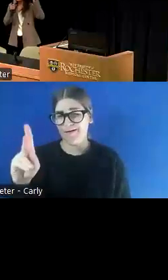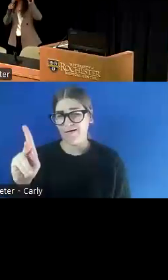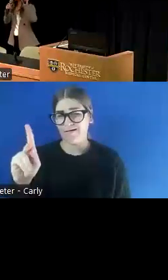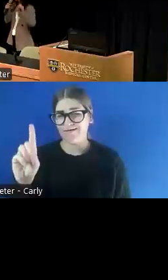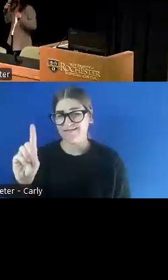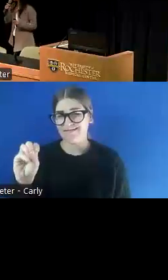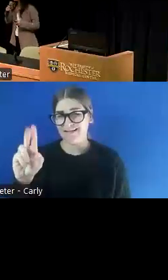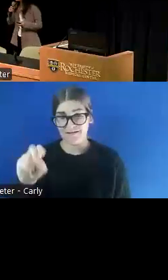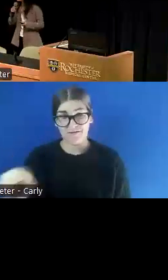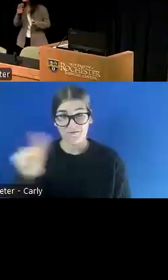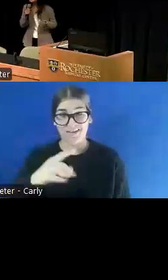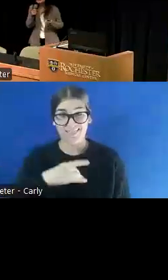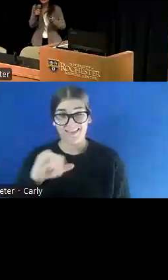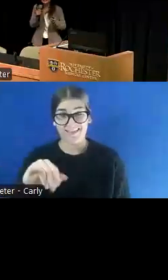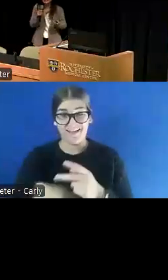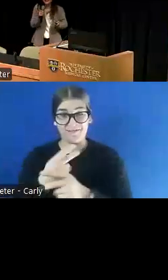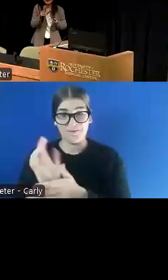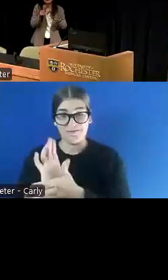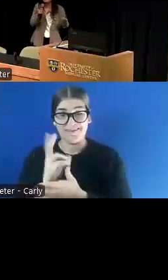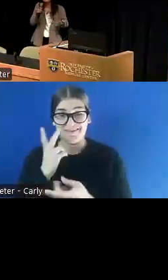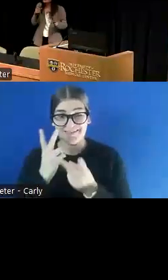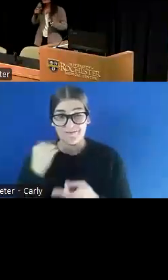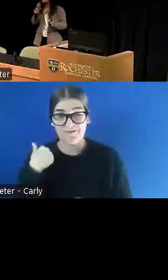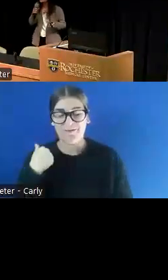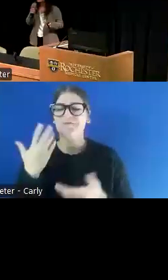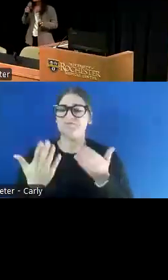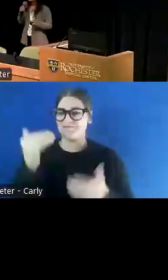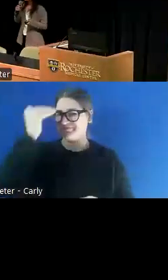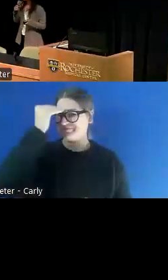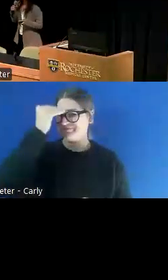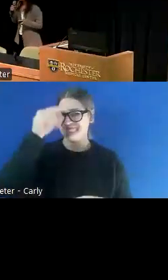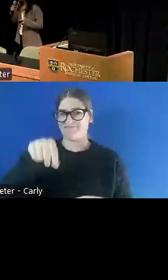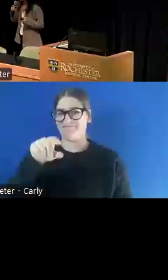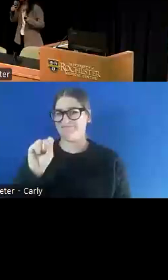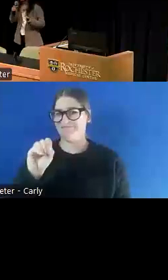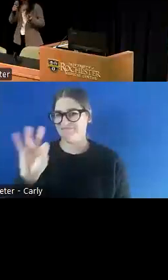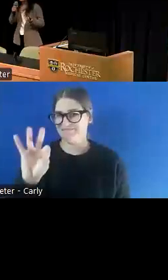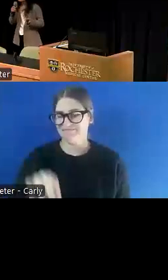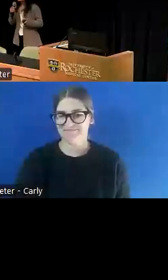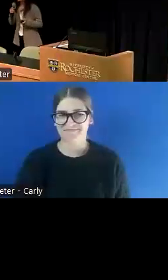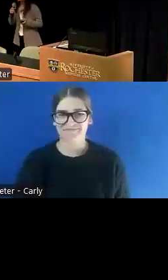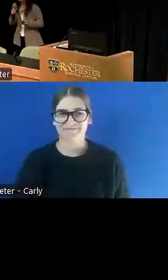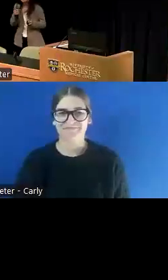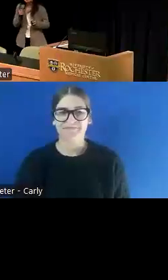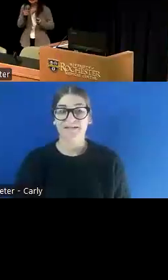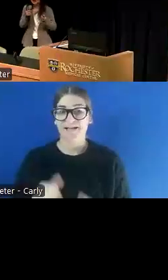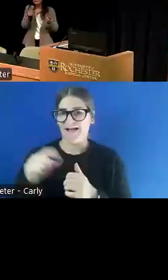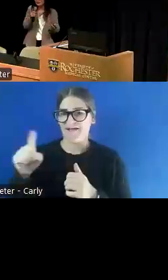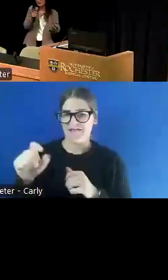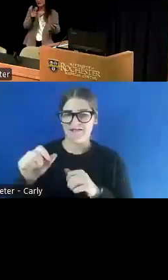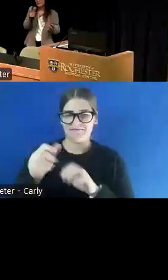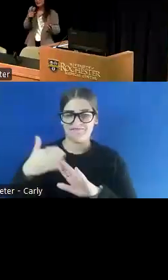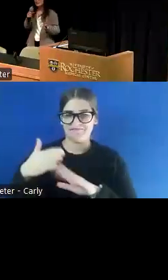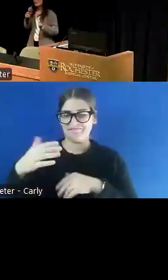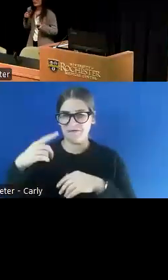military movies? Okay, yeah, so some of you are probably more familiar with Special Operation Forces operators' work. There are